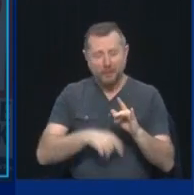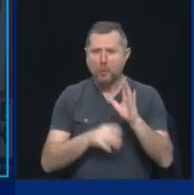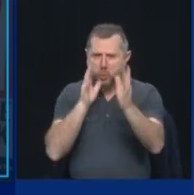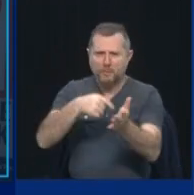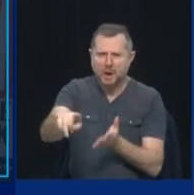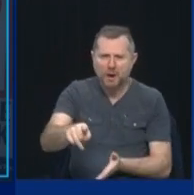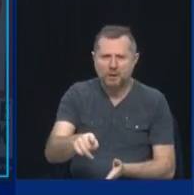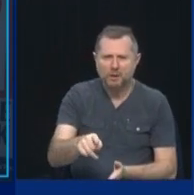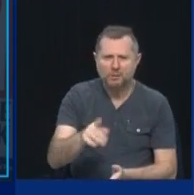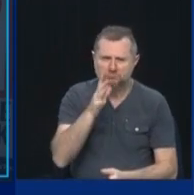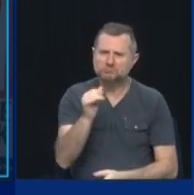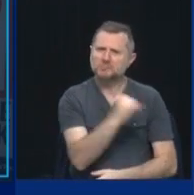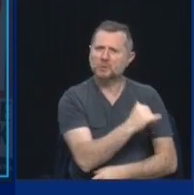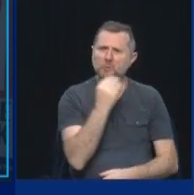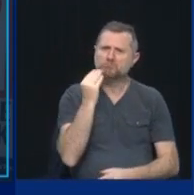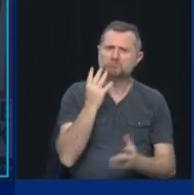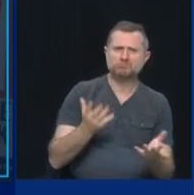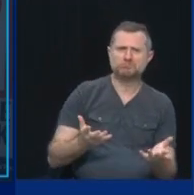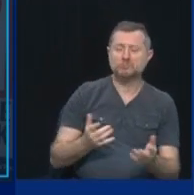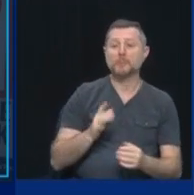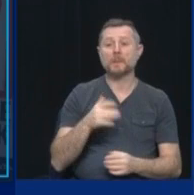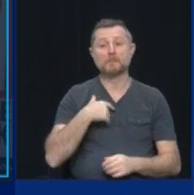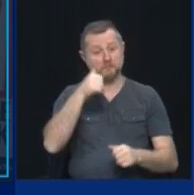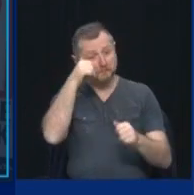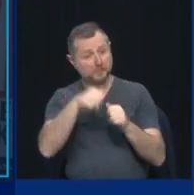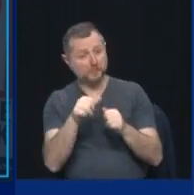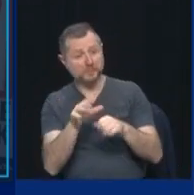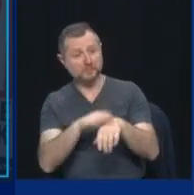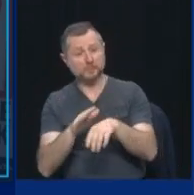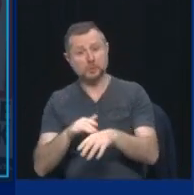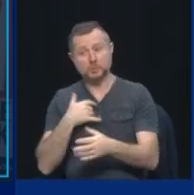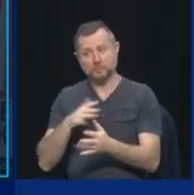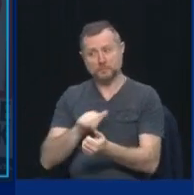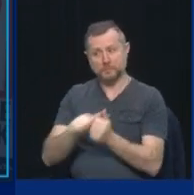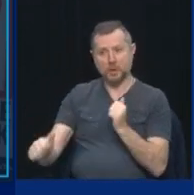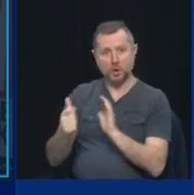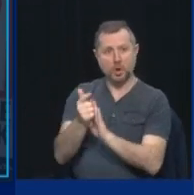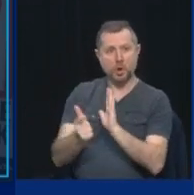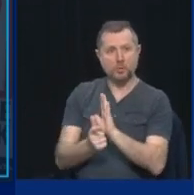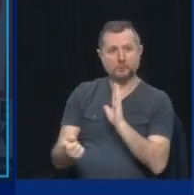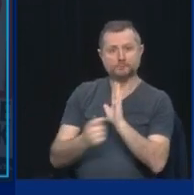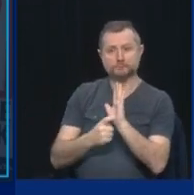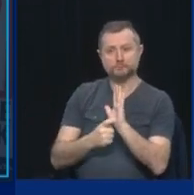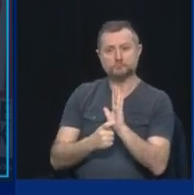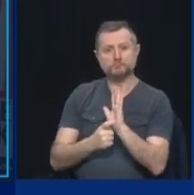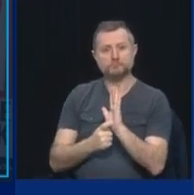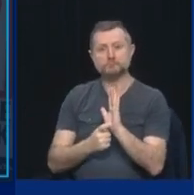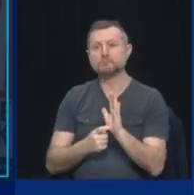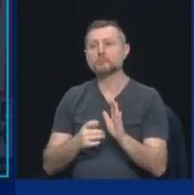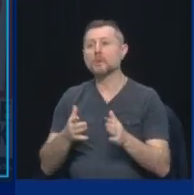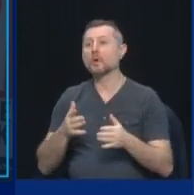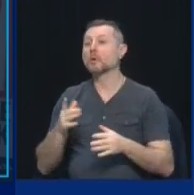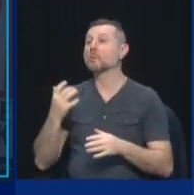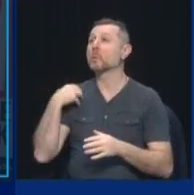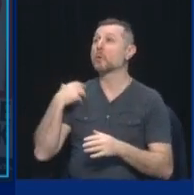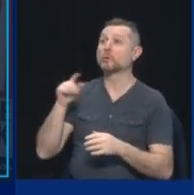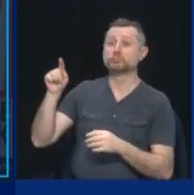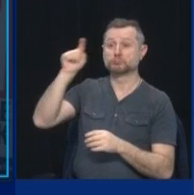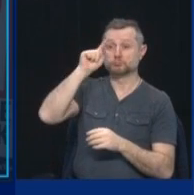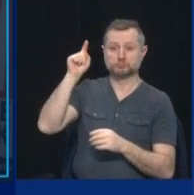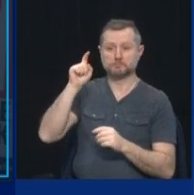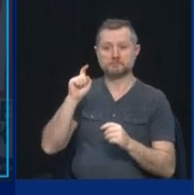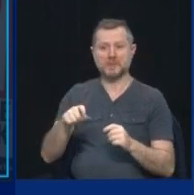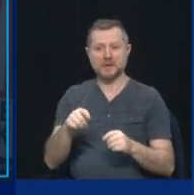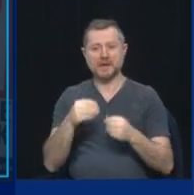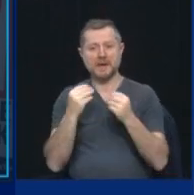Also remember, we passed a law that says the employer must give you